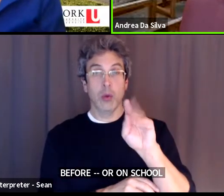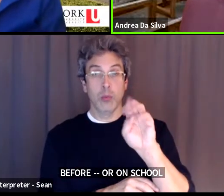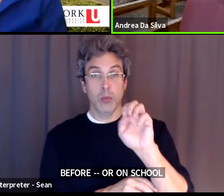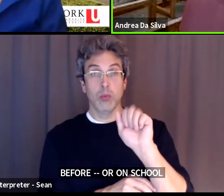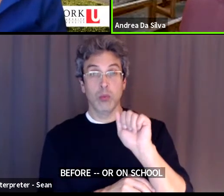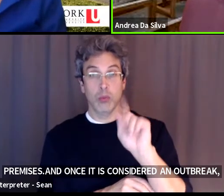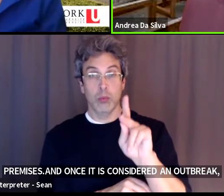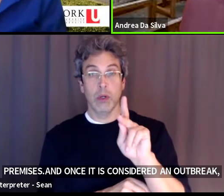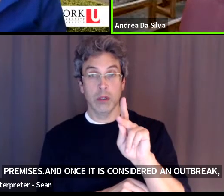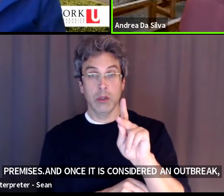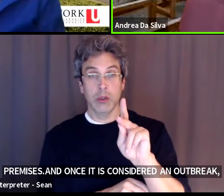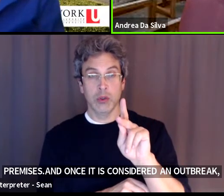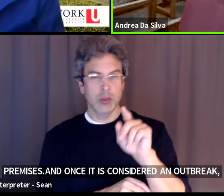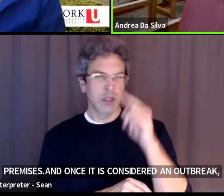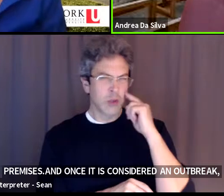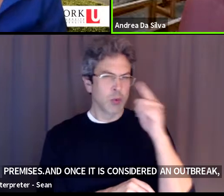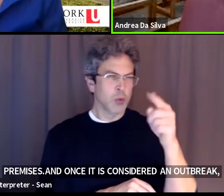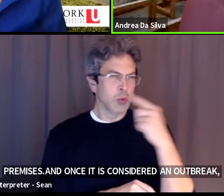that word. It is